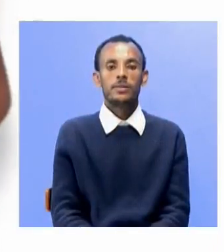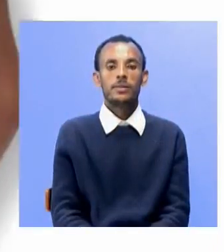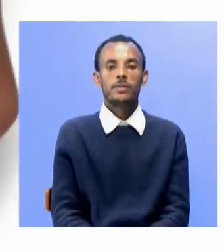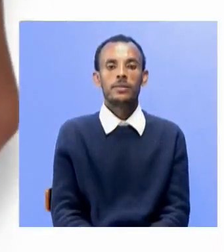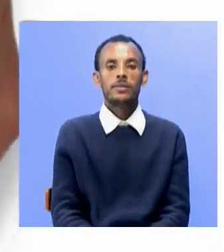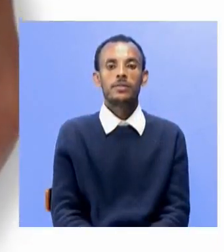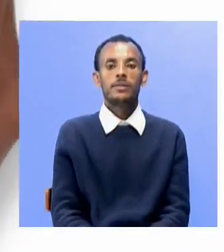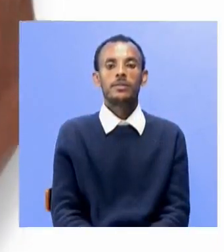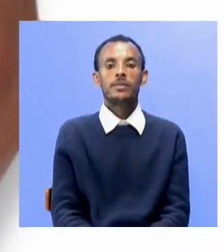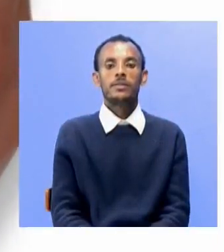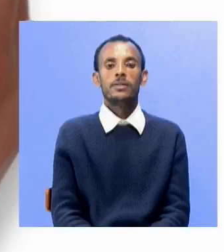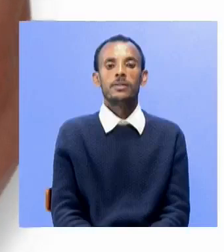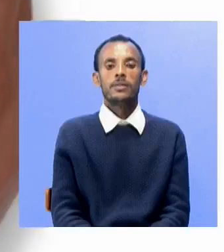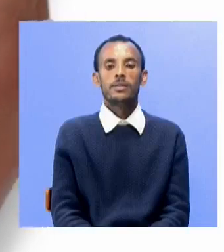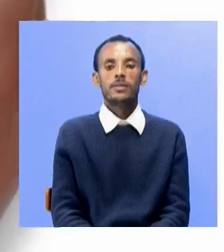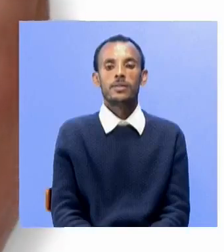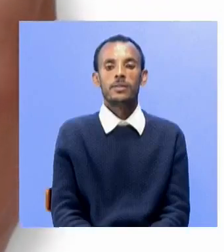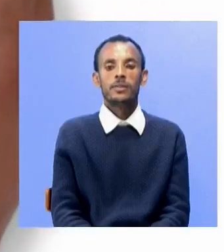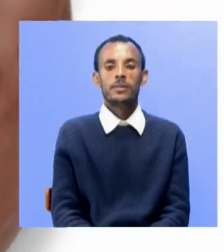data.